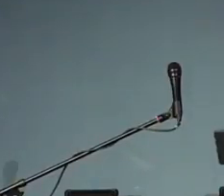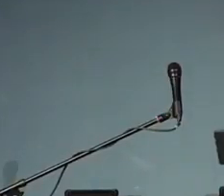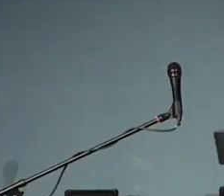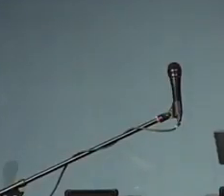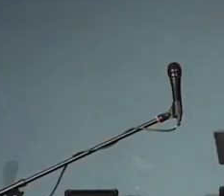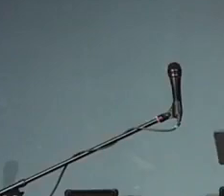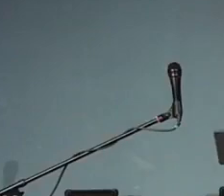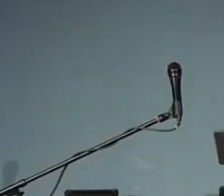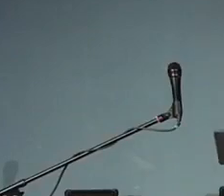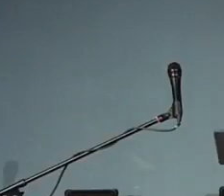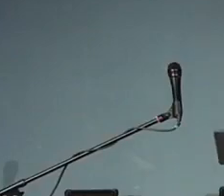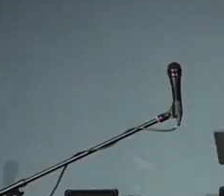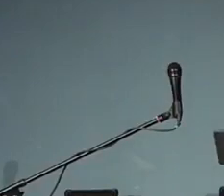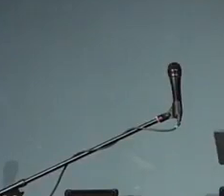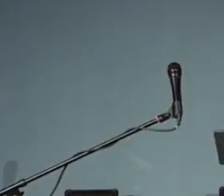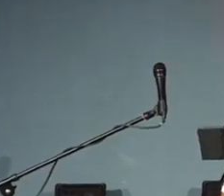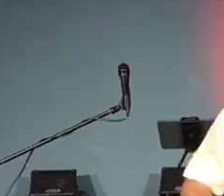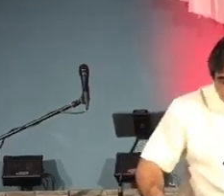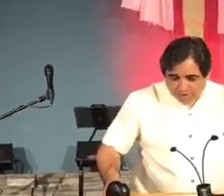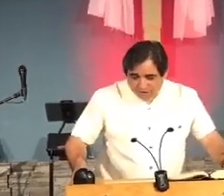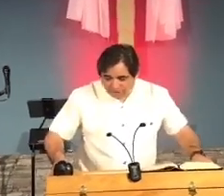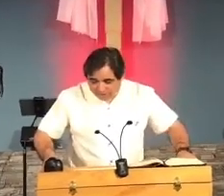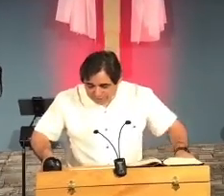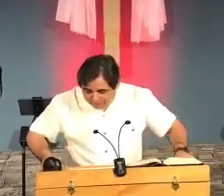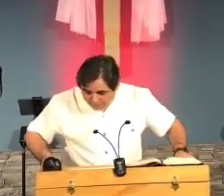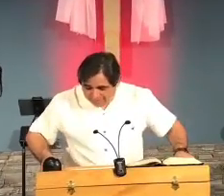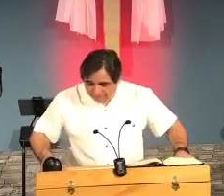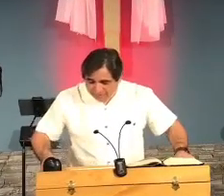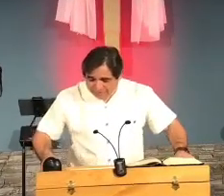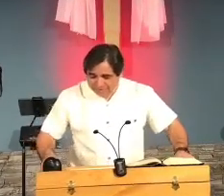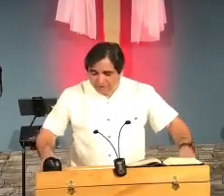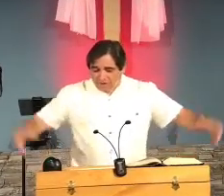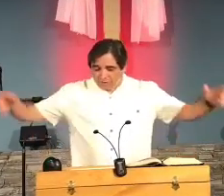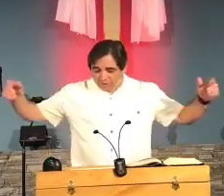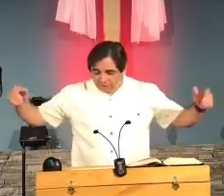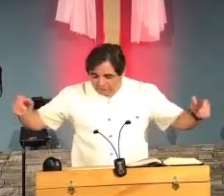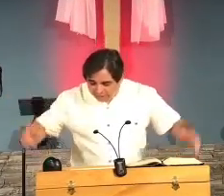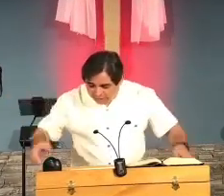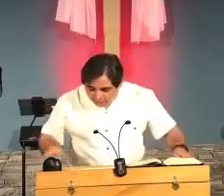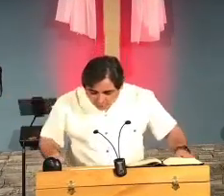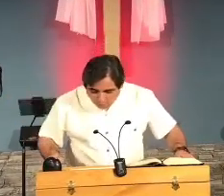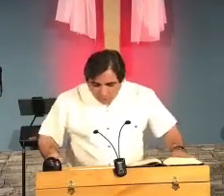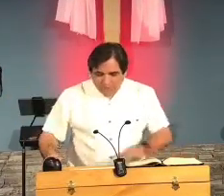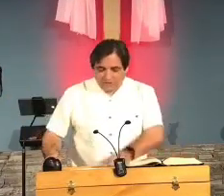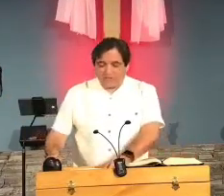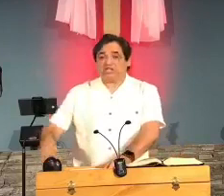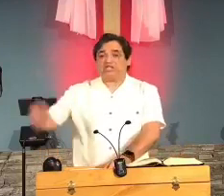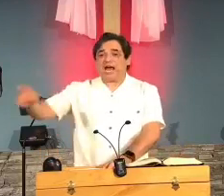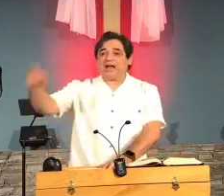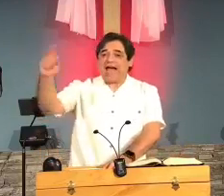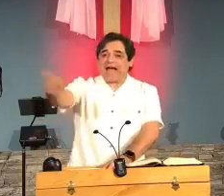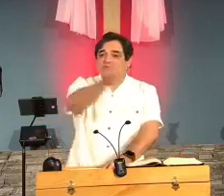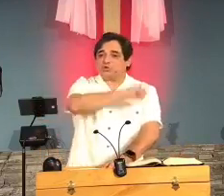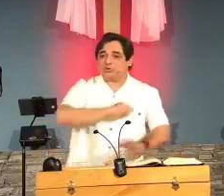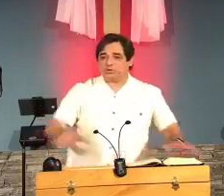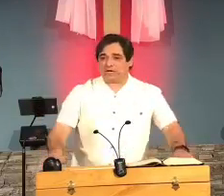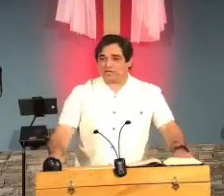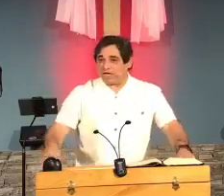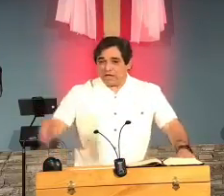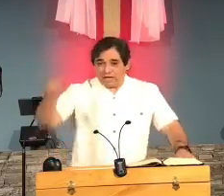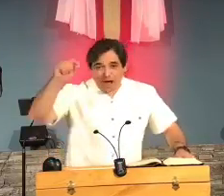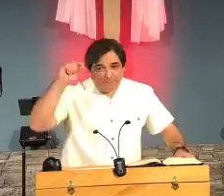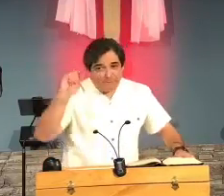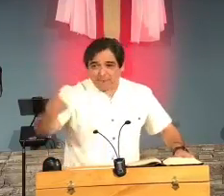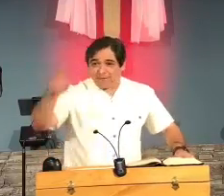that he says to these guys. These things I have spoken unto you, that in ye might have peace. For in the world ye shall have